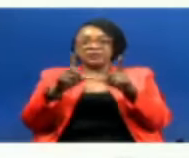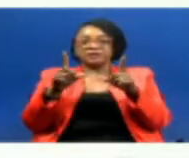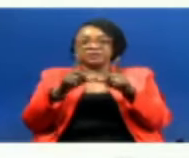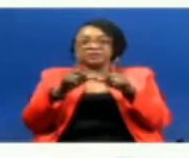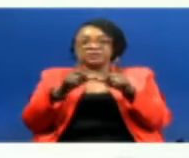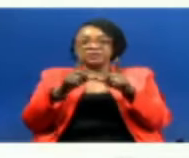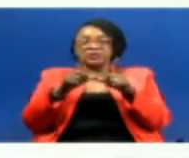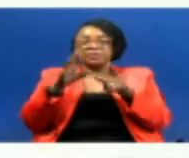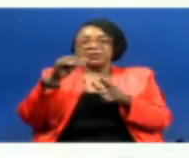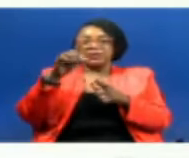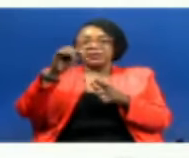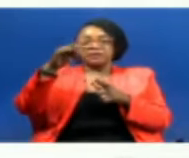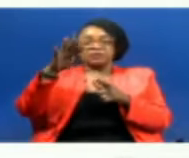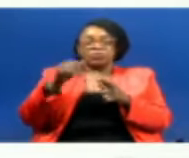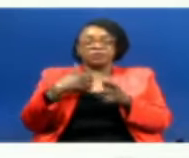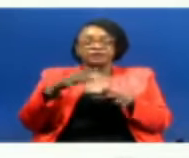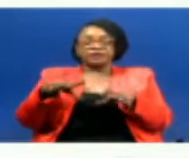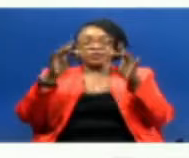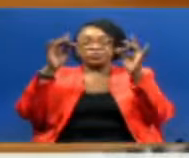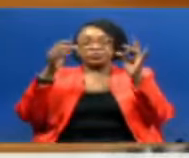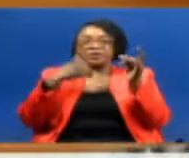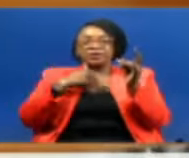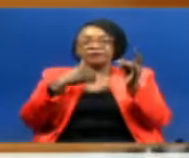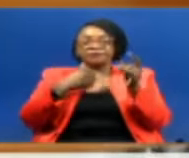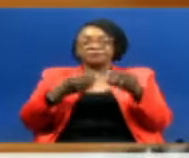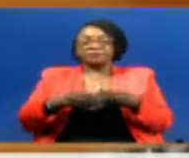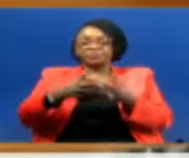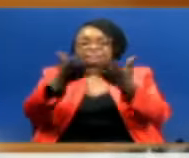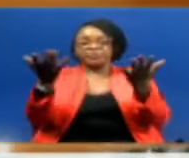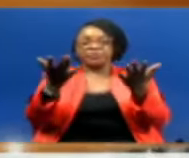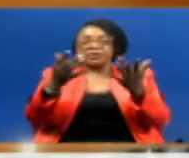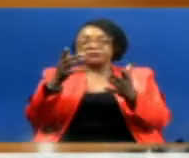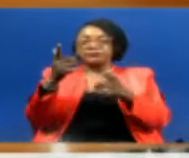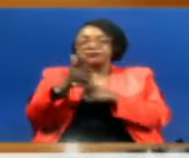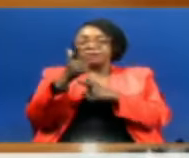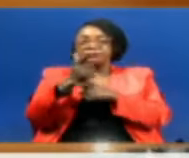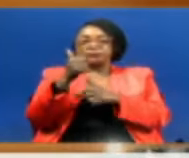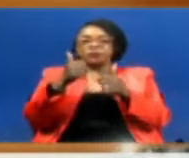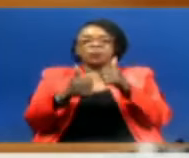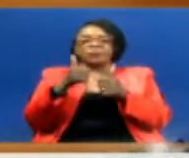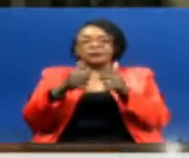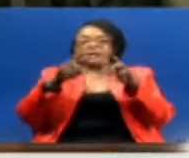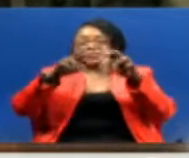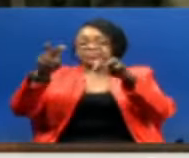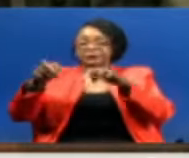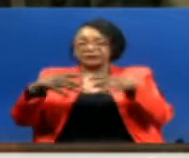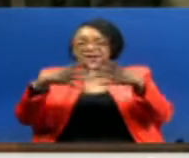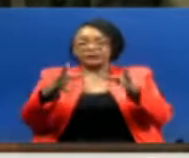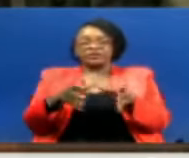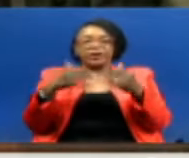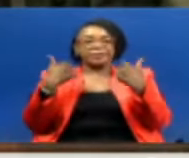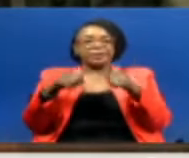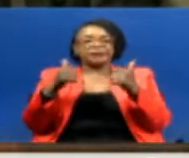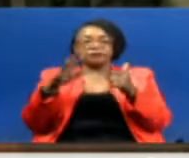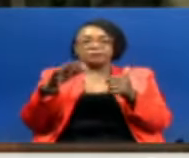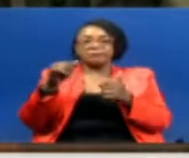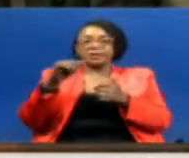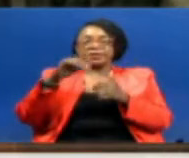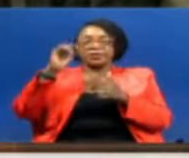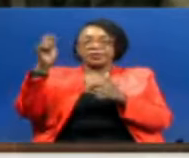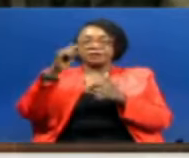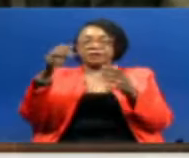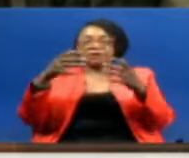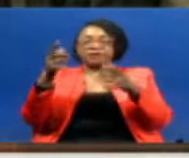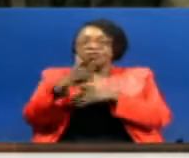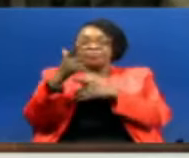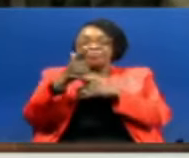Mackenzie was found guilty of being in possession and distributing films which had not been examined and classified by the Kenya Film Classification Board to the